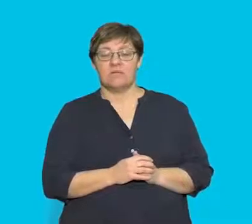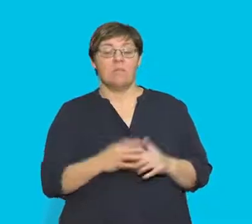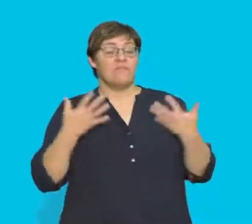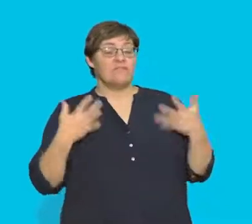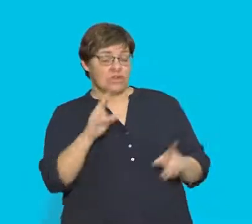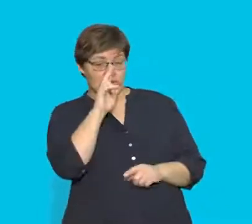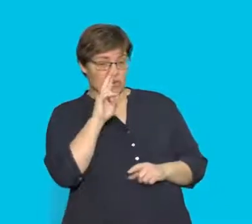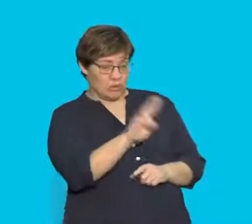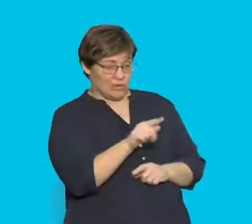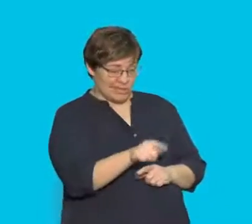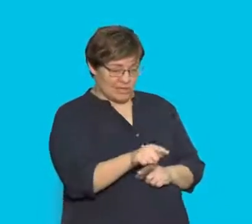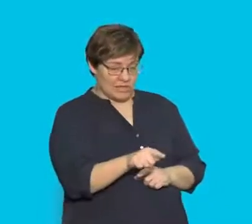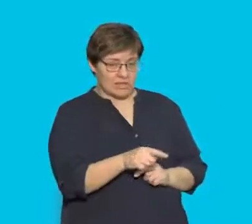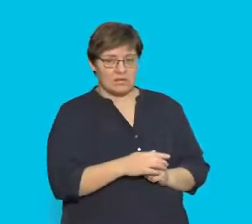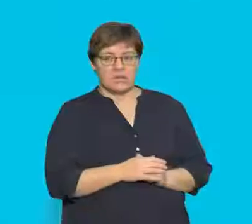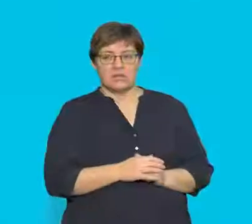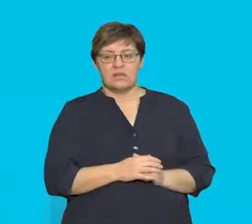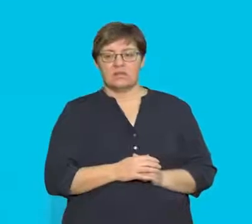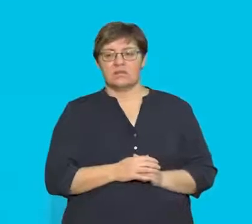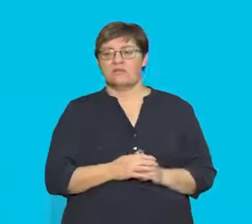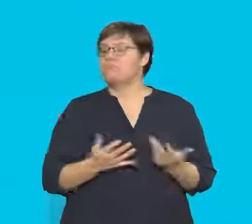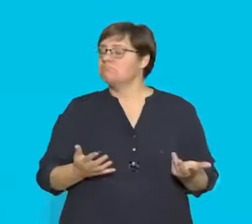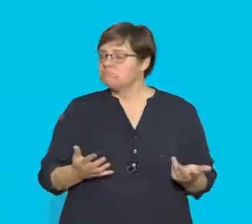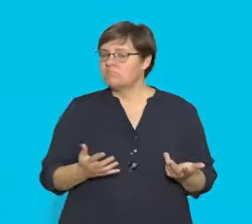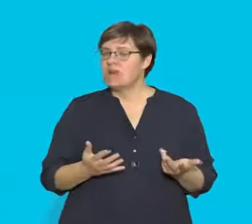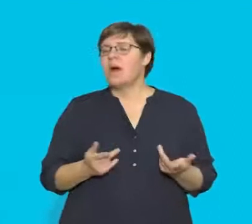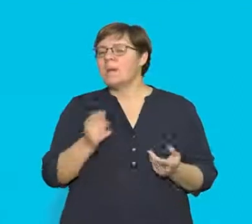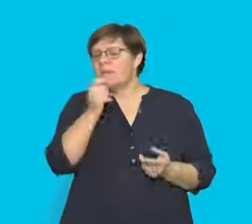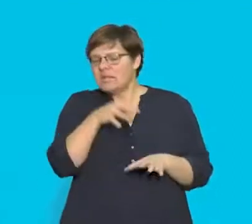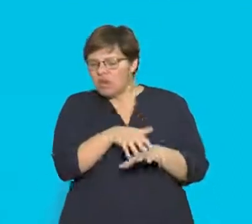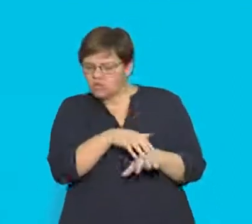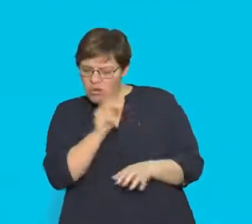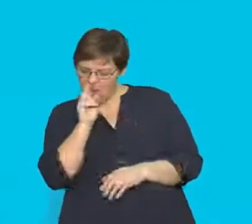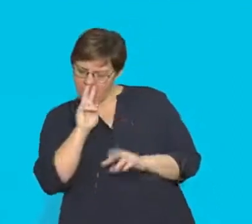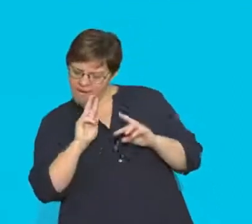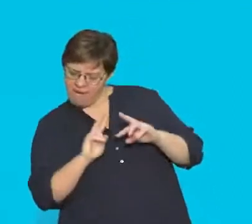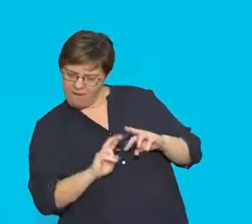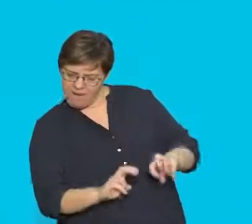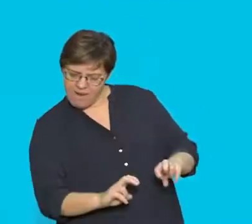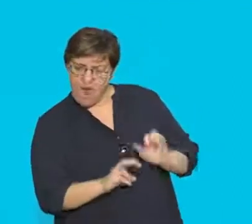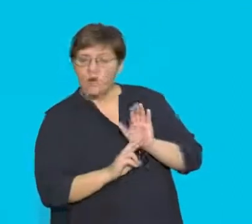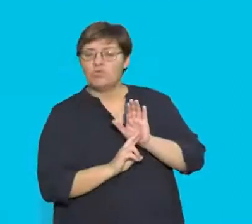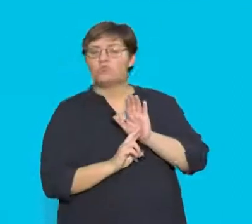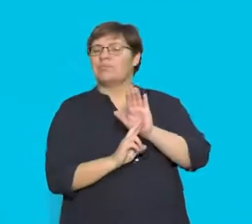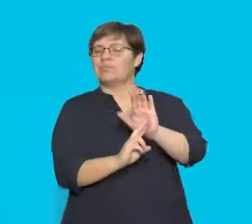now that we've looked at that, let's take a different view of it, and let's just slow down and have a look at how